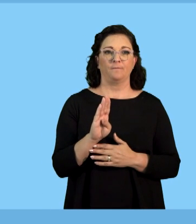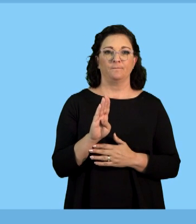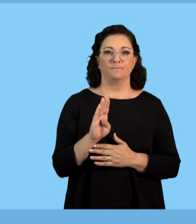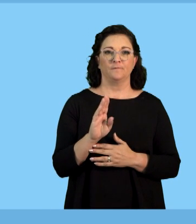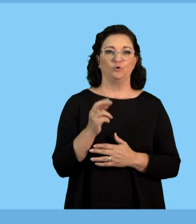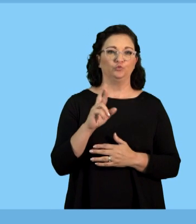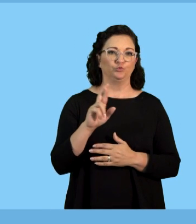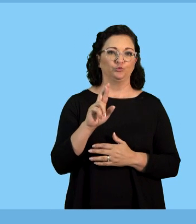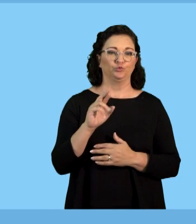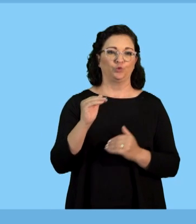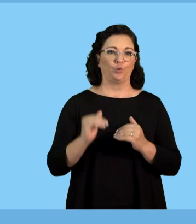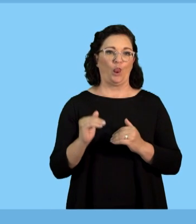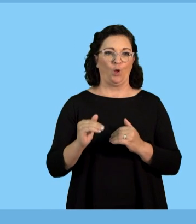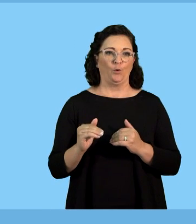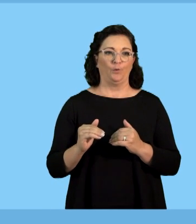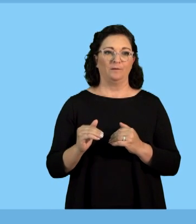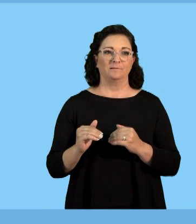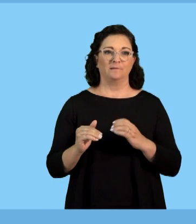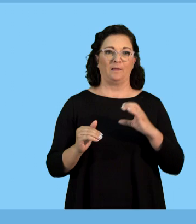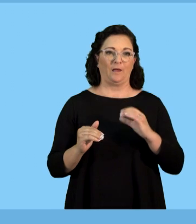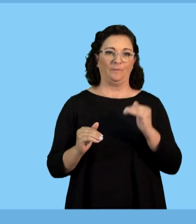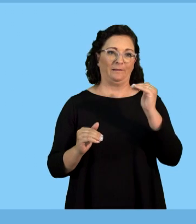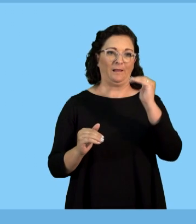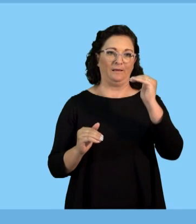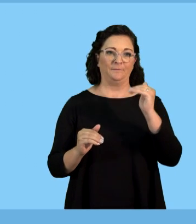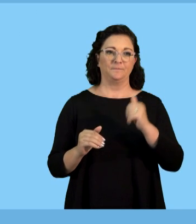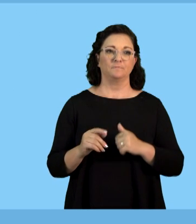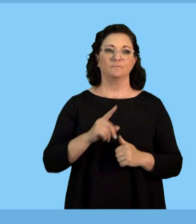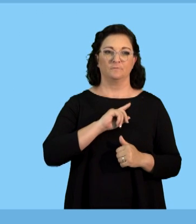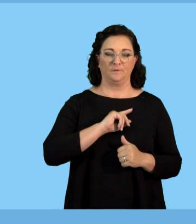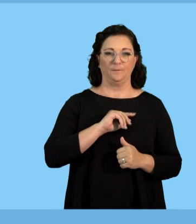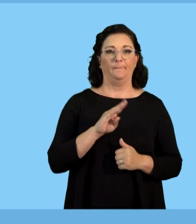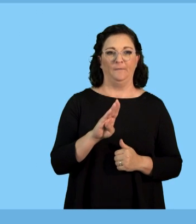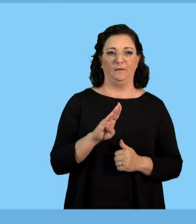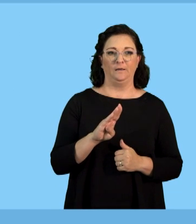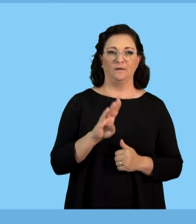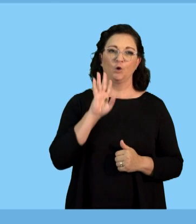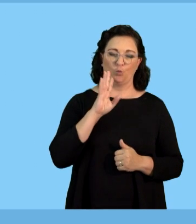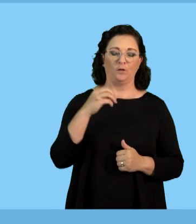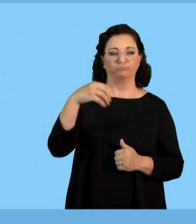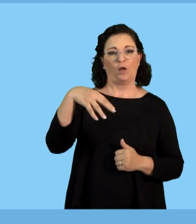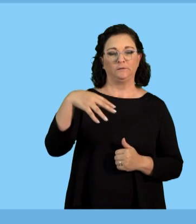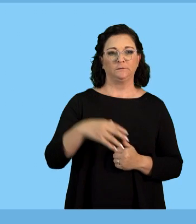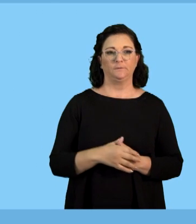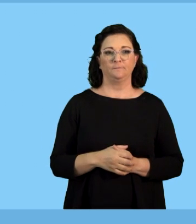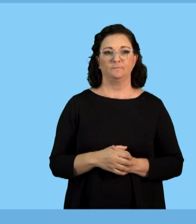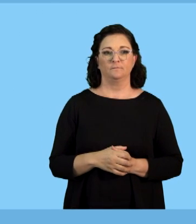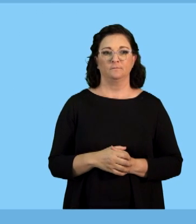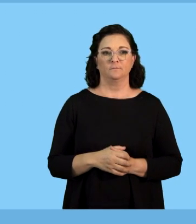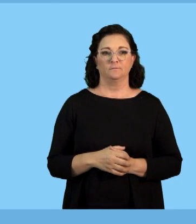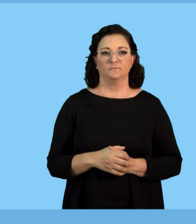A, which would then mean that the second one will then be B. We can just say it's going to be